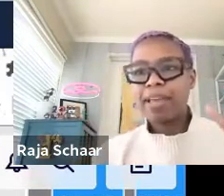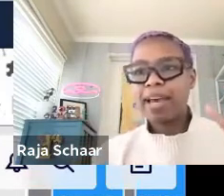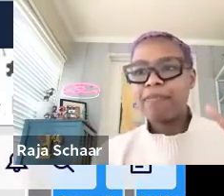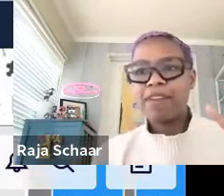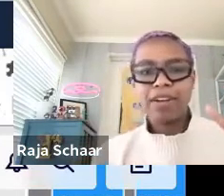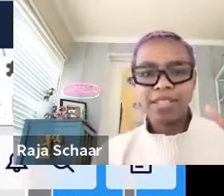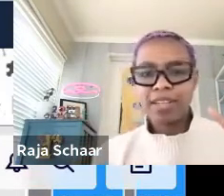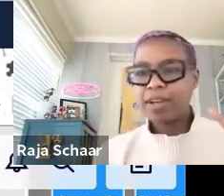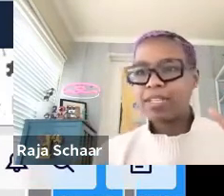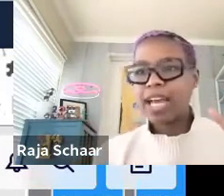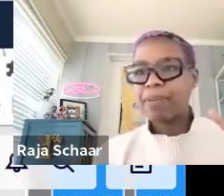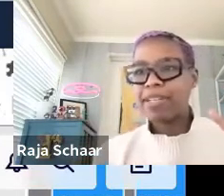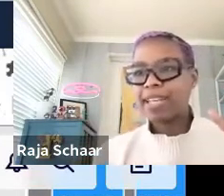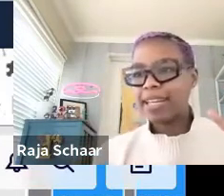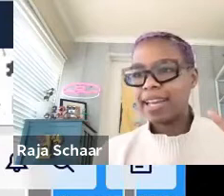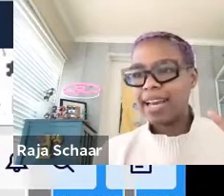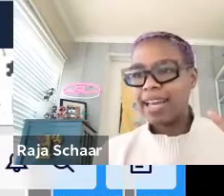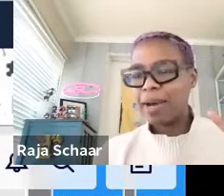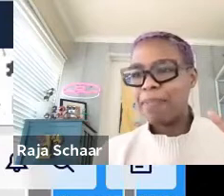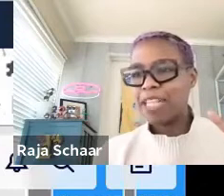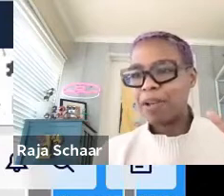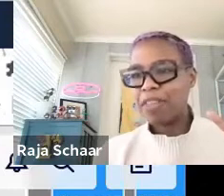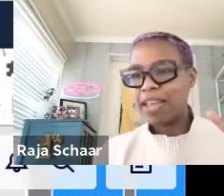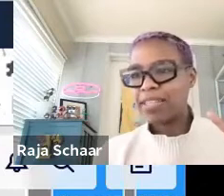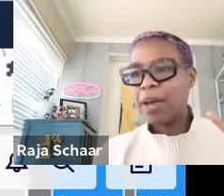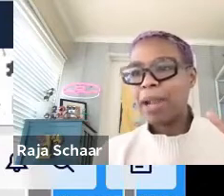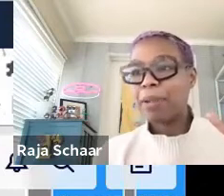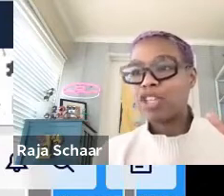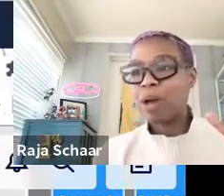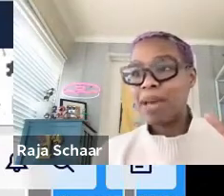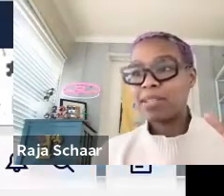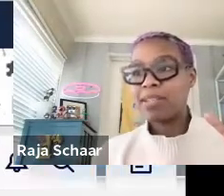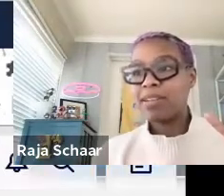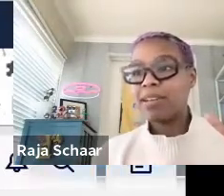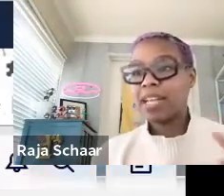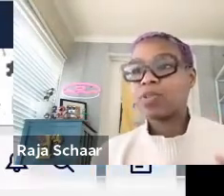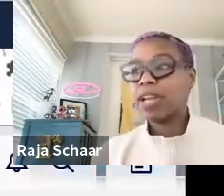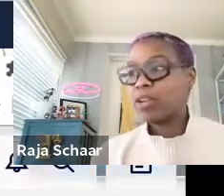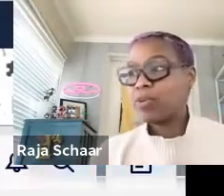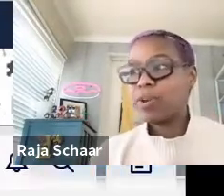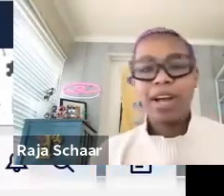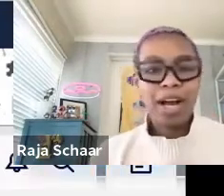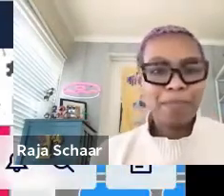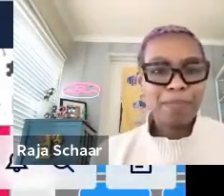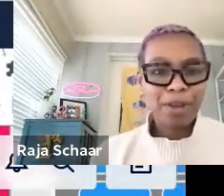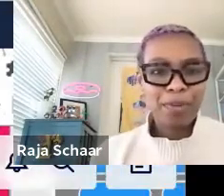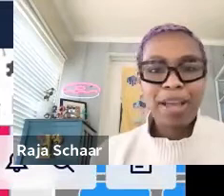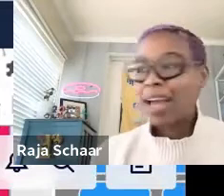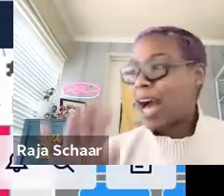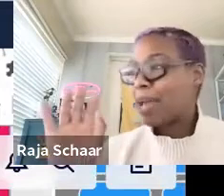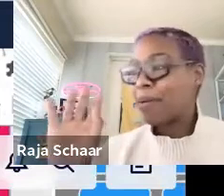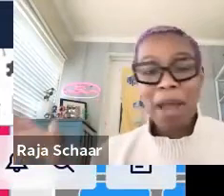mad at me. I'm very slow typist and I misspell things, but I'm going to do my best. That's what I do.